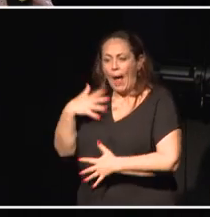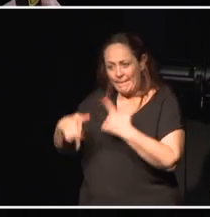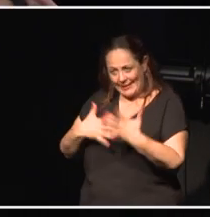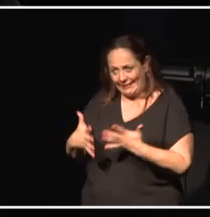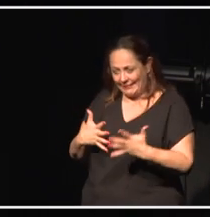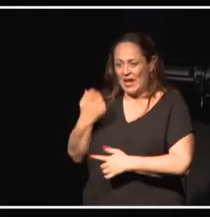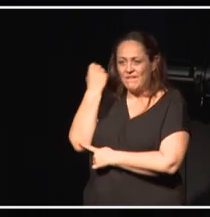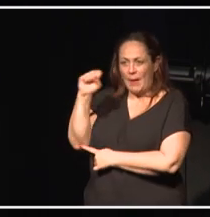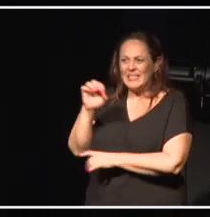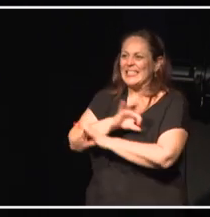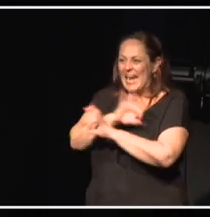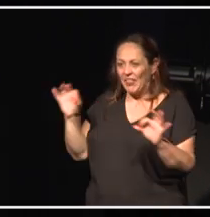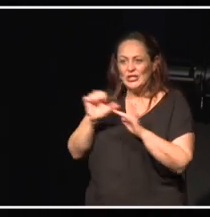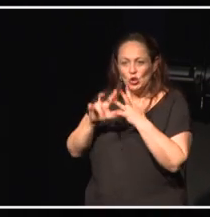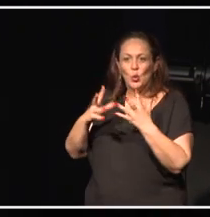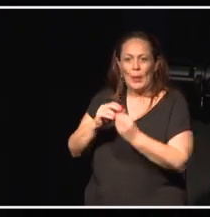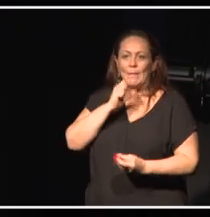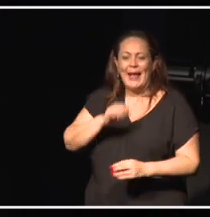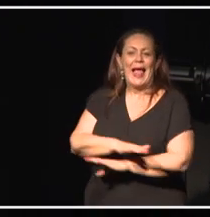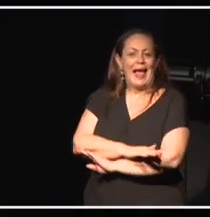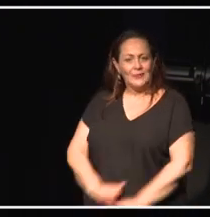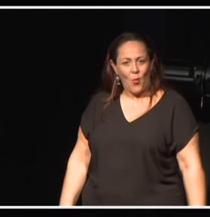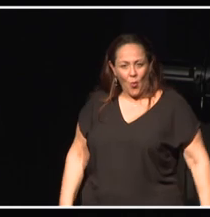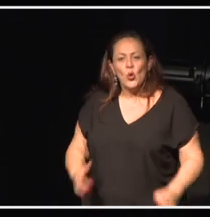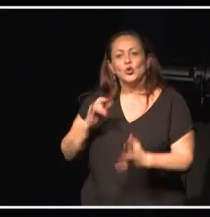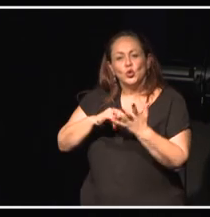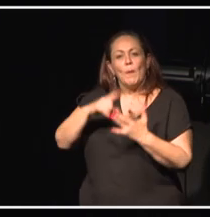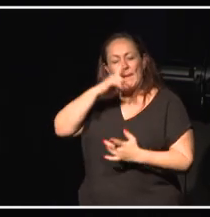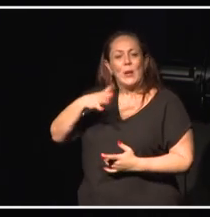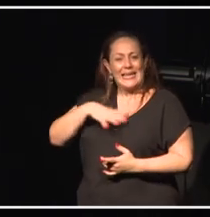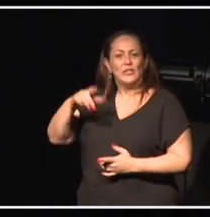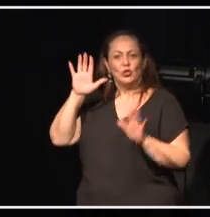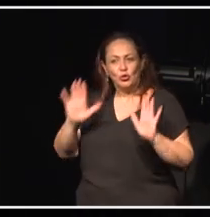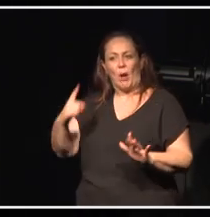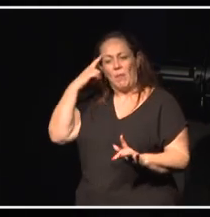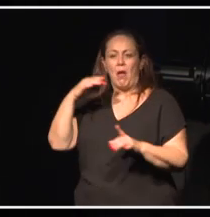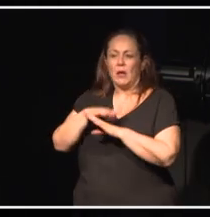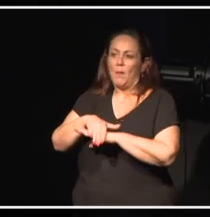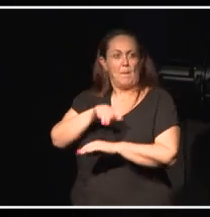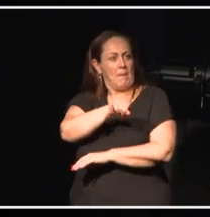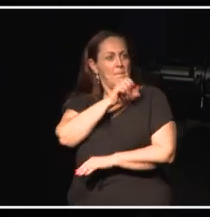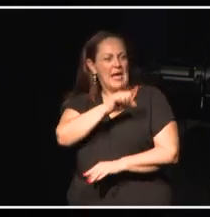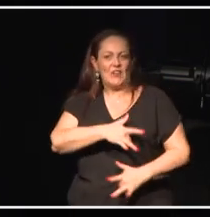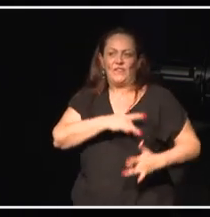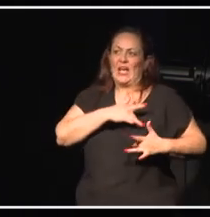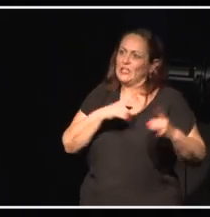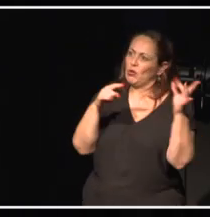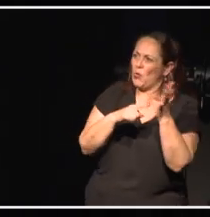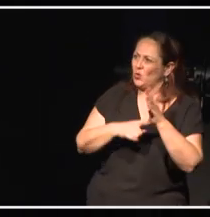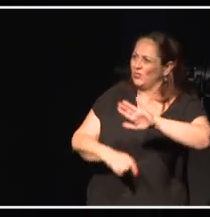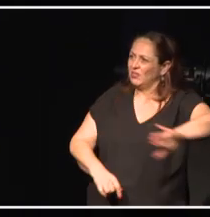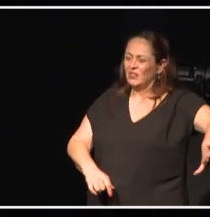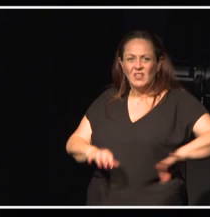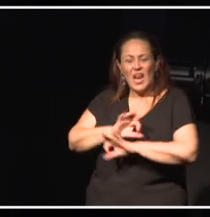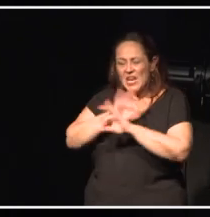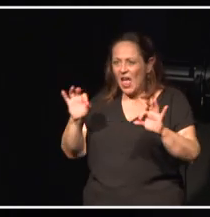about men at all. So it needs to, people need to stop framing it as if somehow men's feelings are the most important